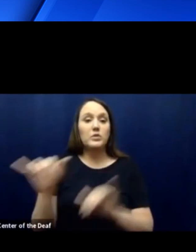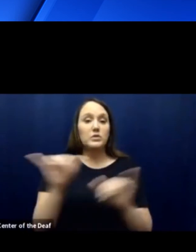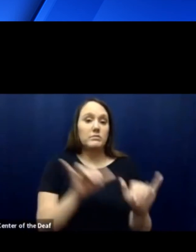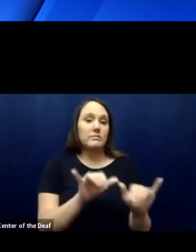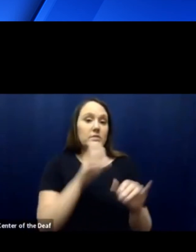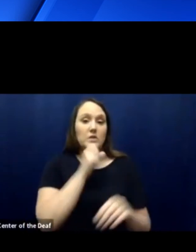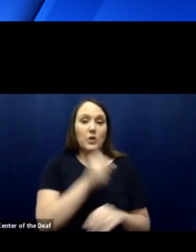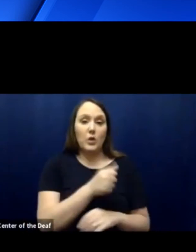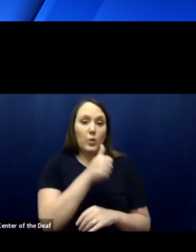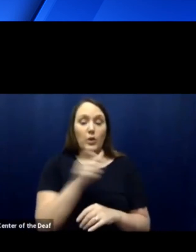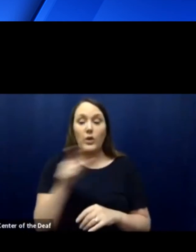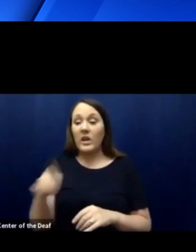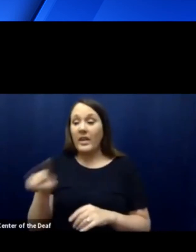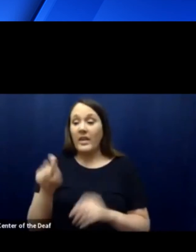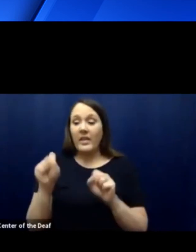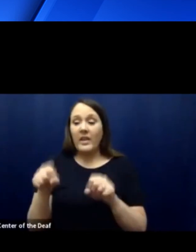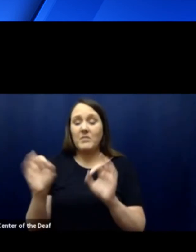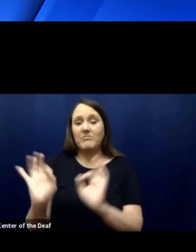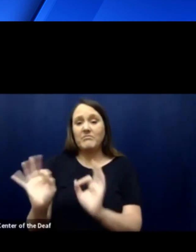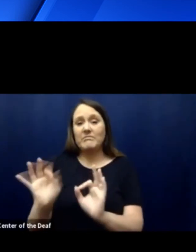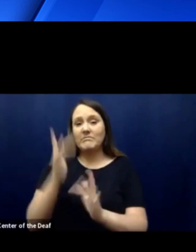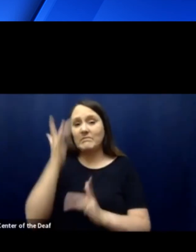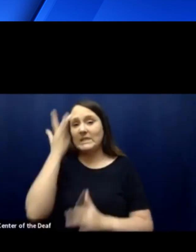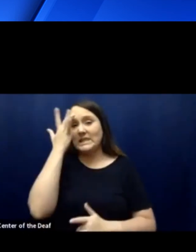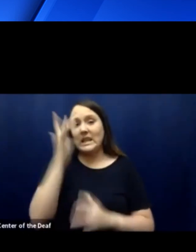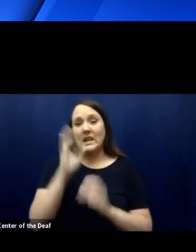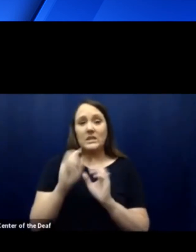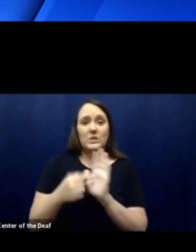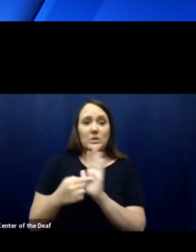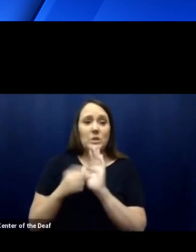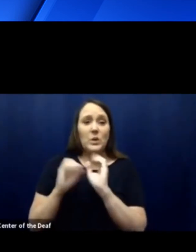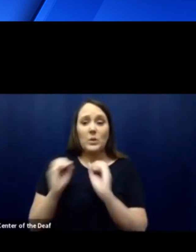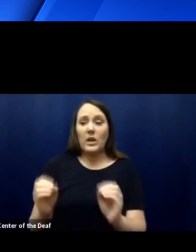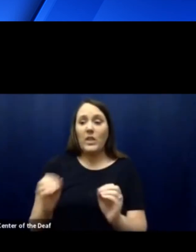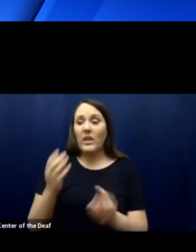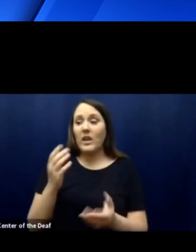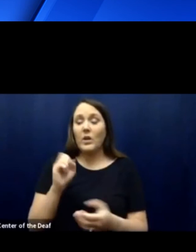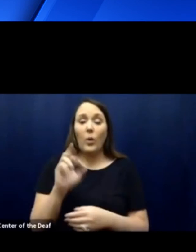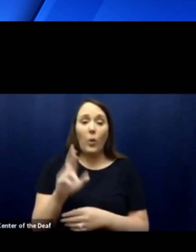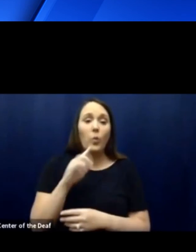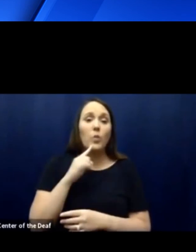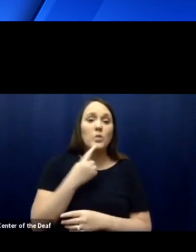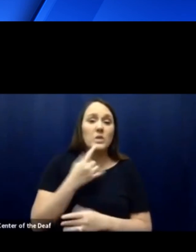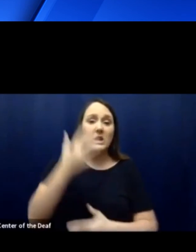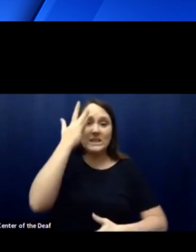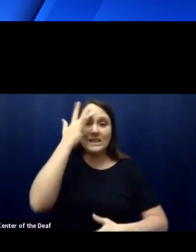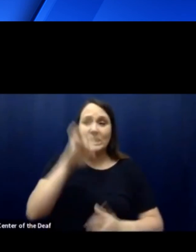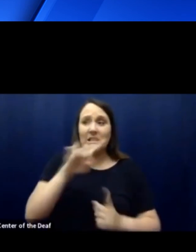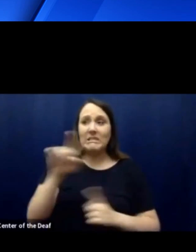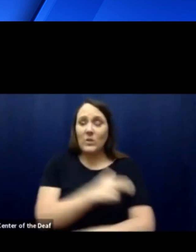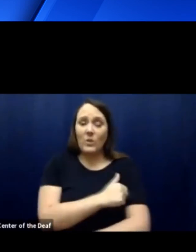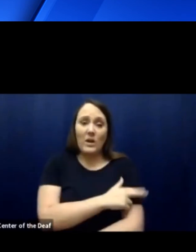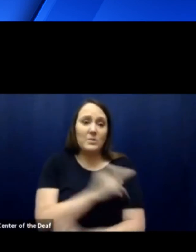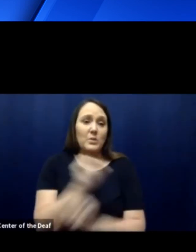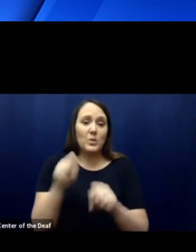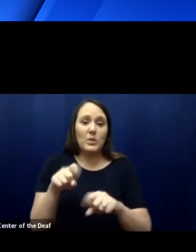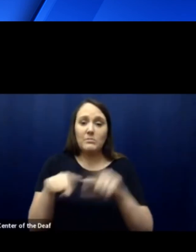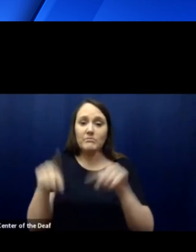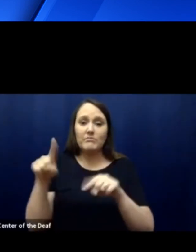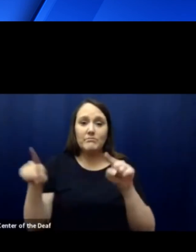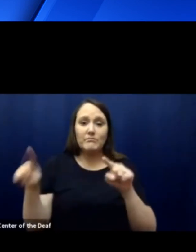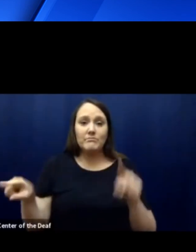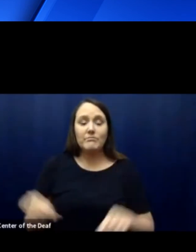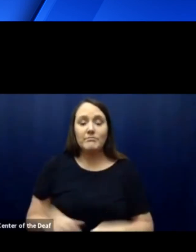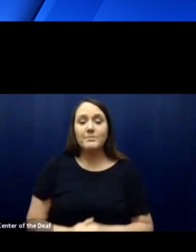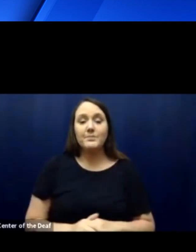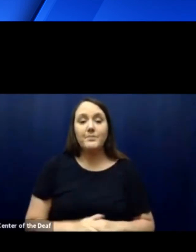very mildly ill and maybe even asymptomatic to ill enough to have to go to the hospital and everything in between. From Brian